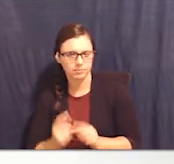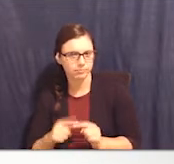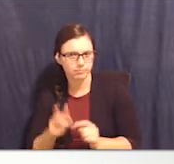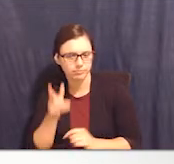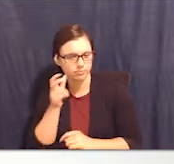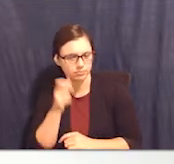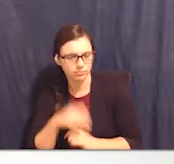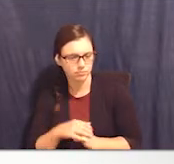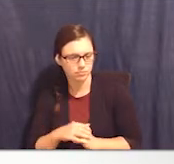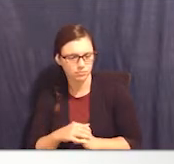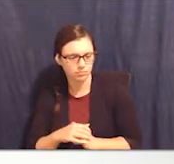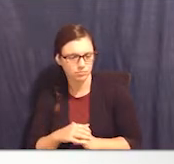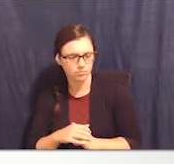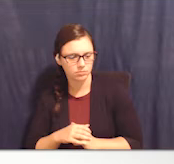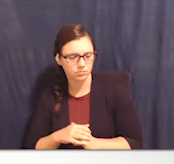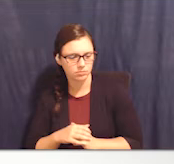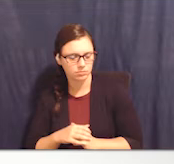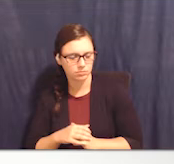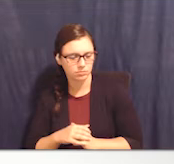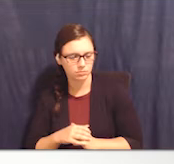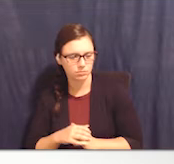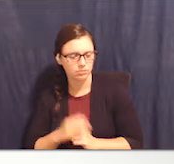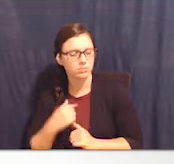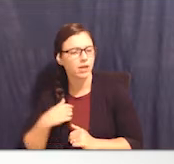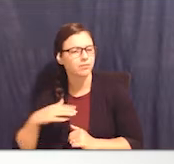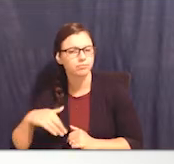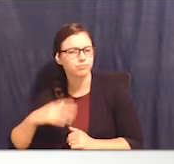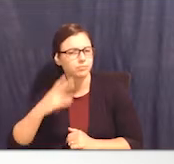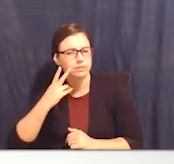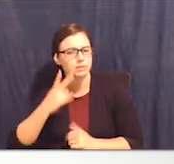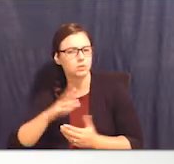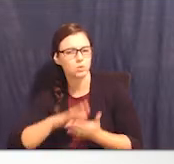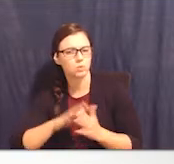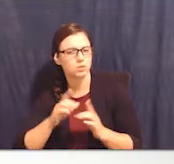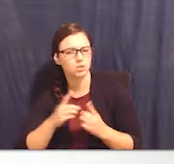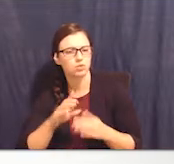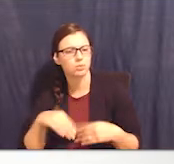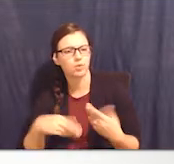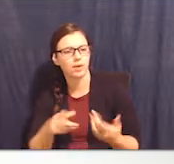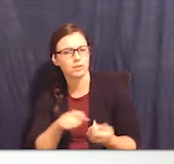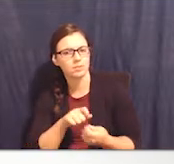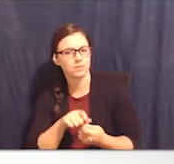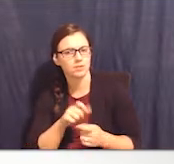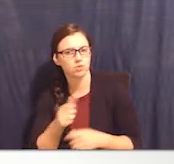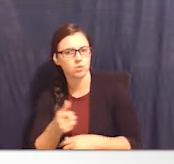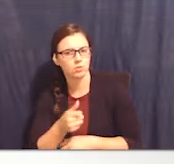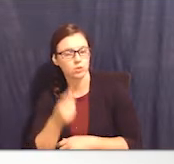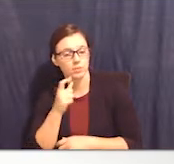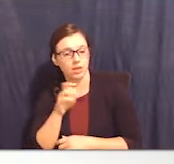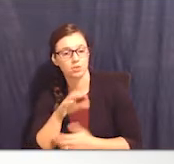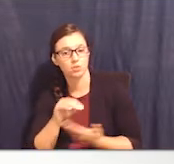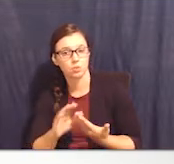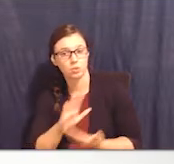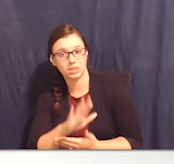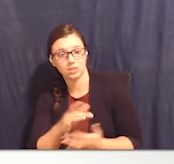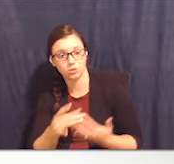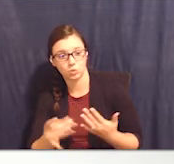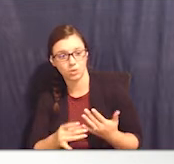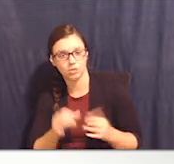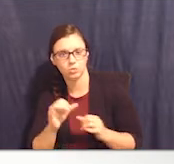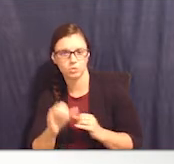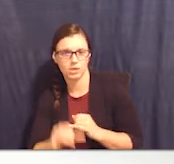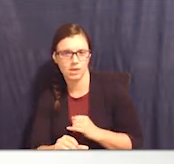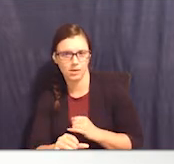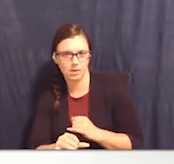the way it would work, I think. But I haven't been in a school district for 7 or